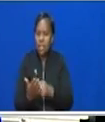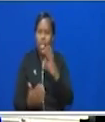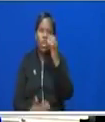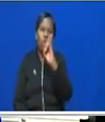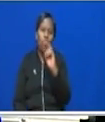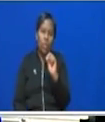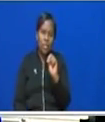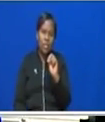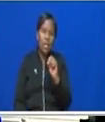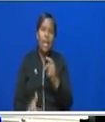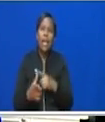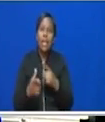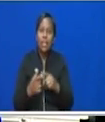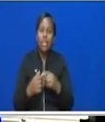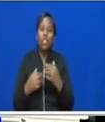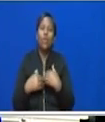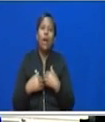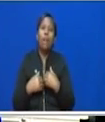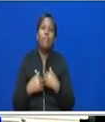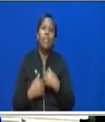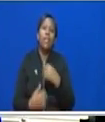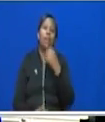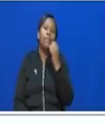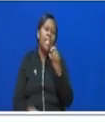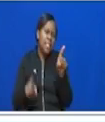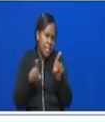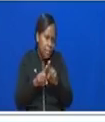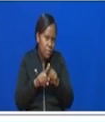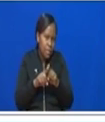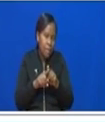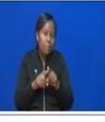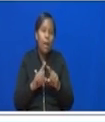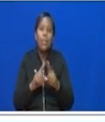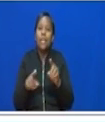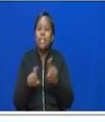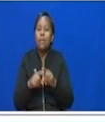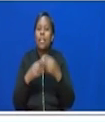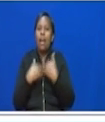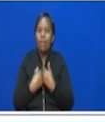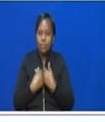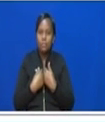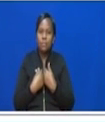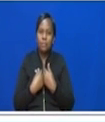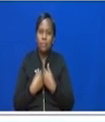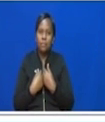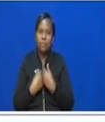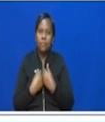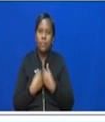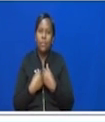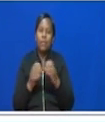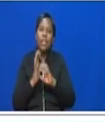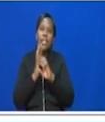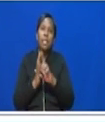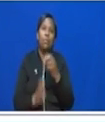coins, Lana, then you will be having the same amount as the one that I have. Our